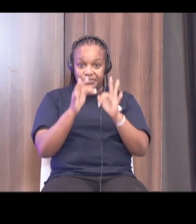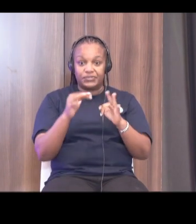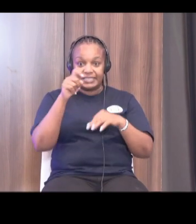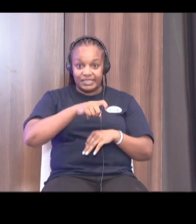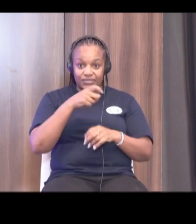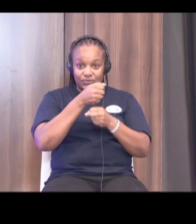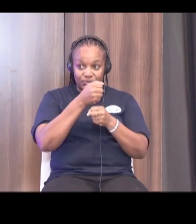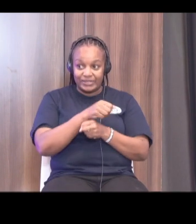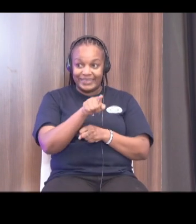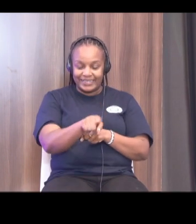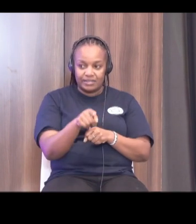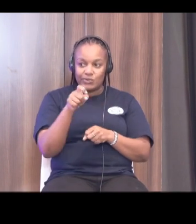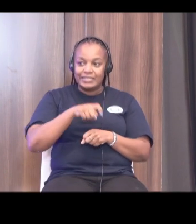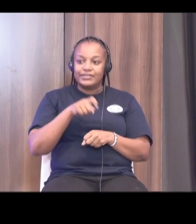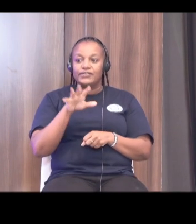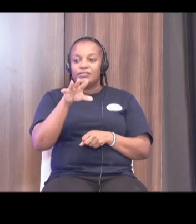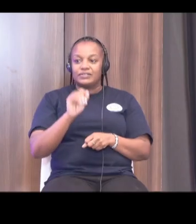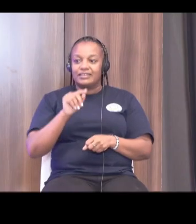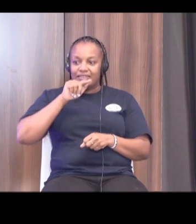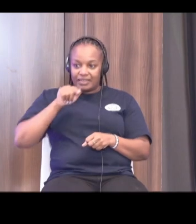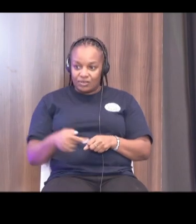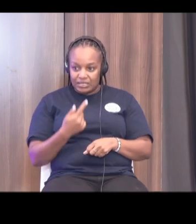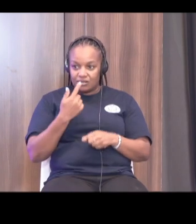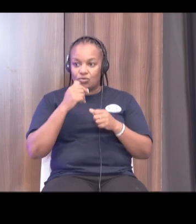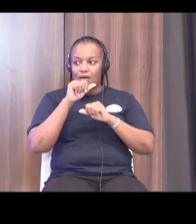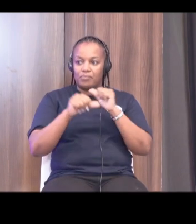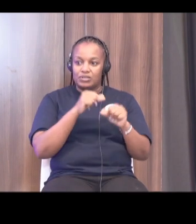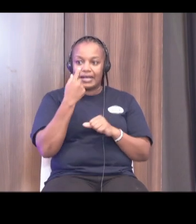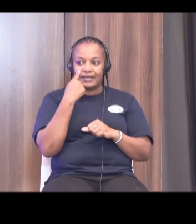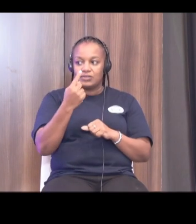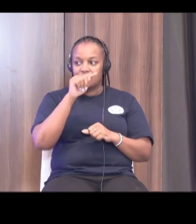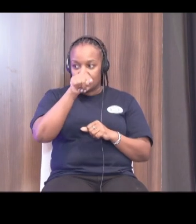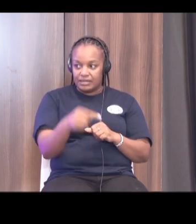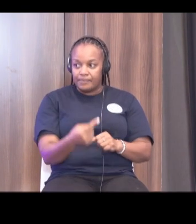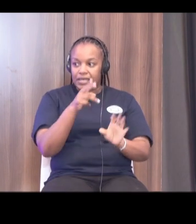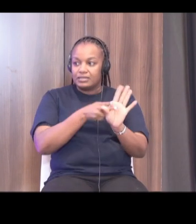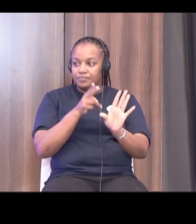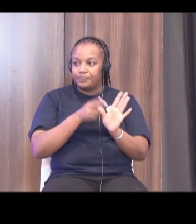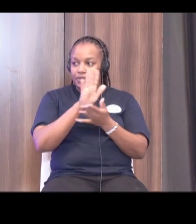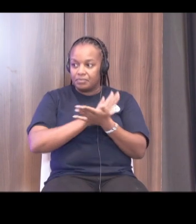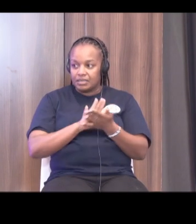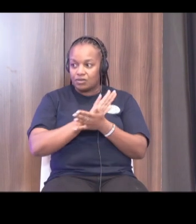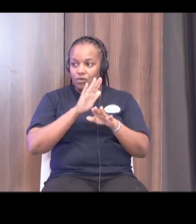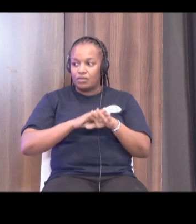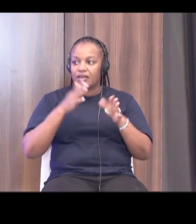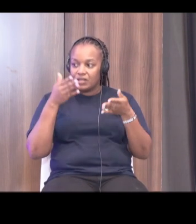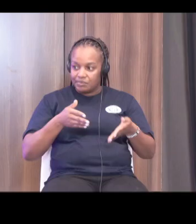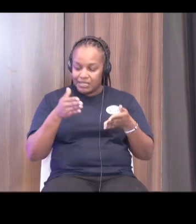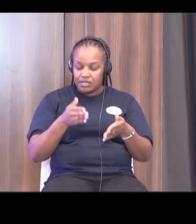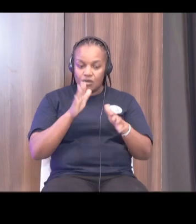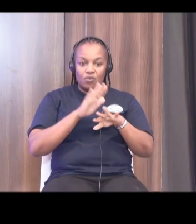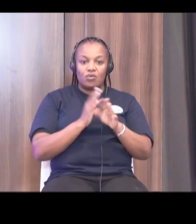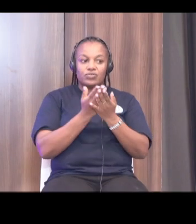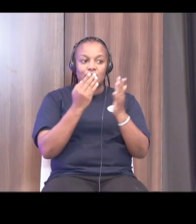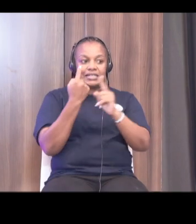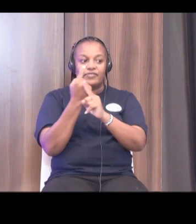efficacy study, you would need 50,000 to, I heard earlier today, 100,000 participants based on the variability of the serotype incidence in different